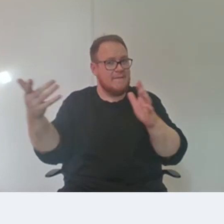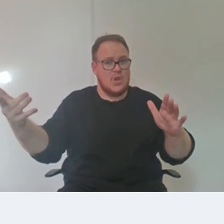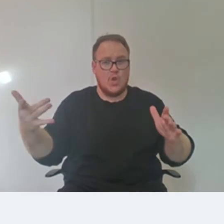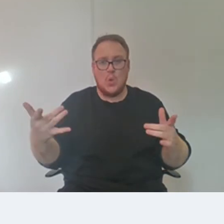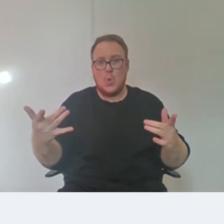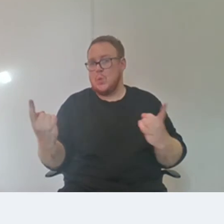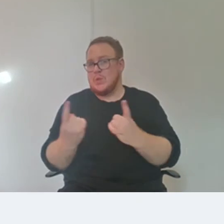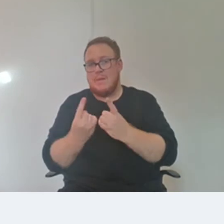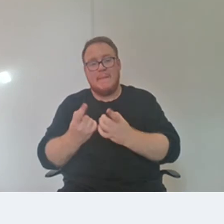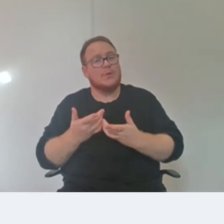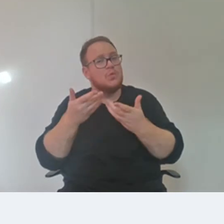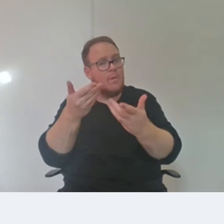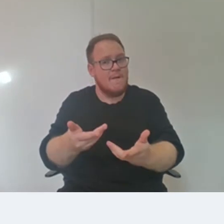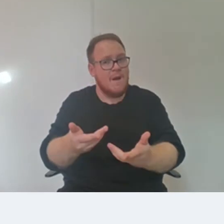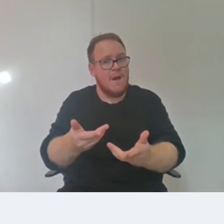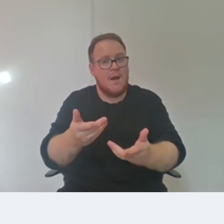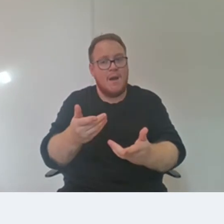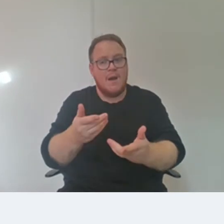trusts seem to